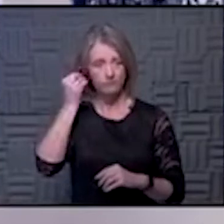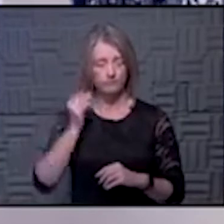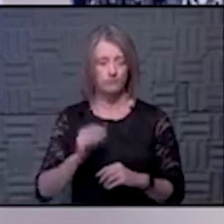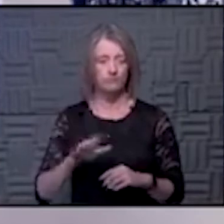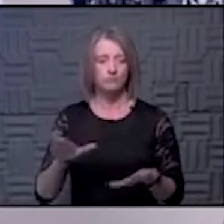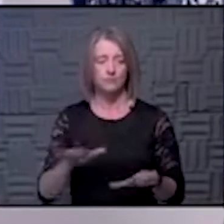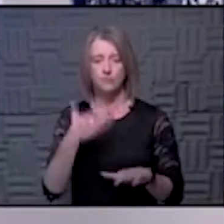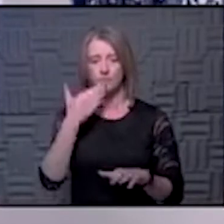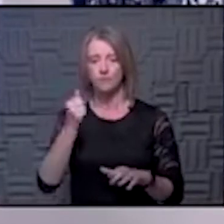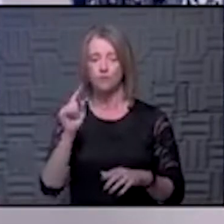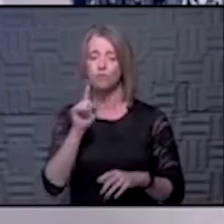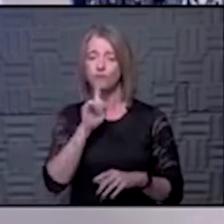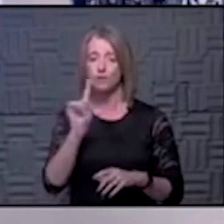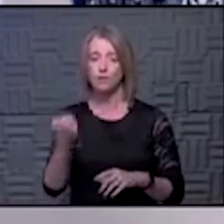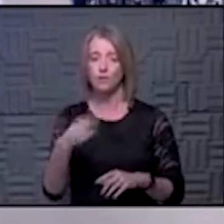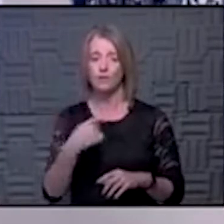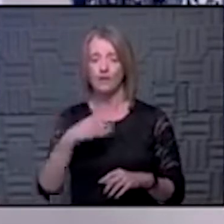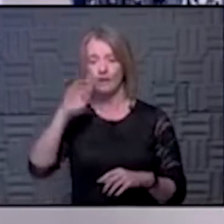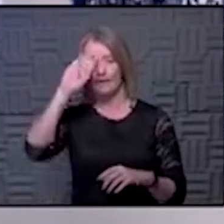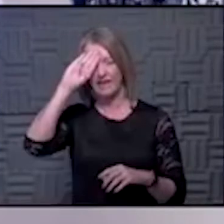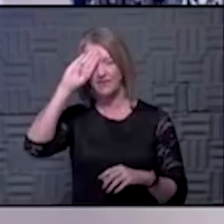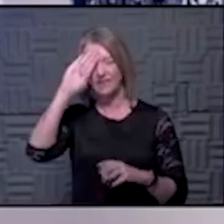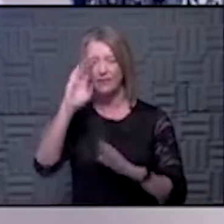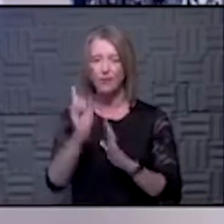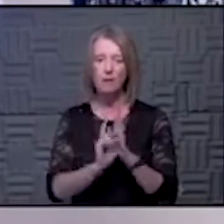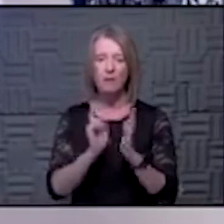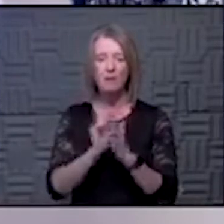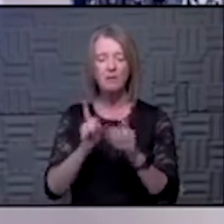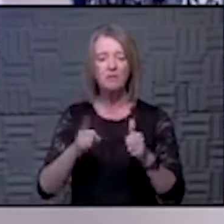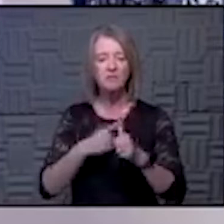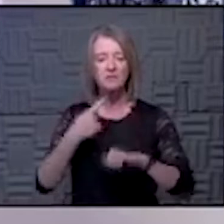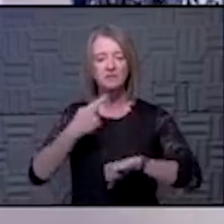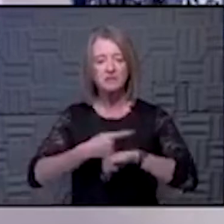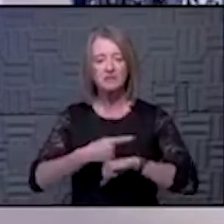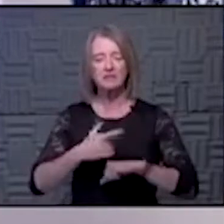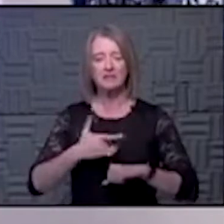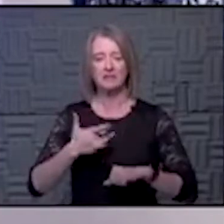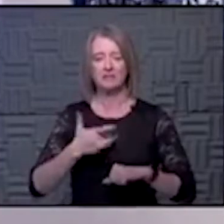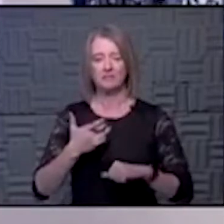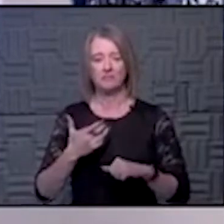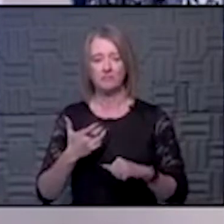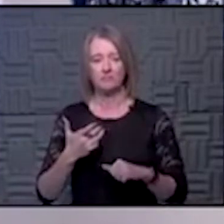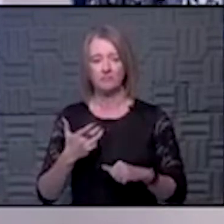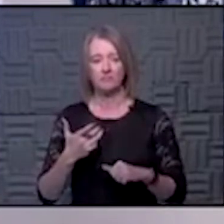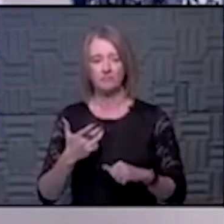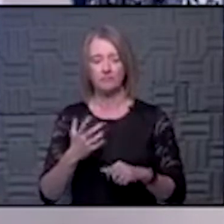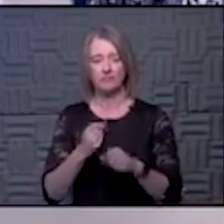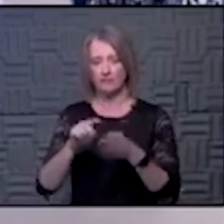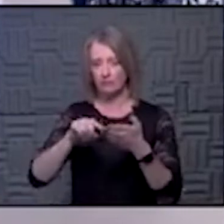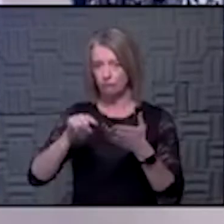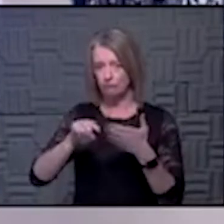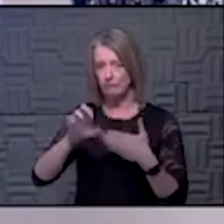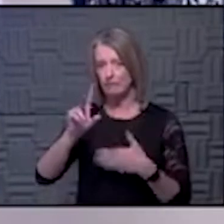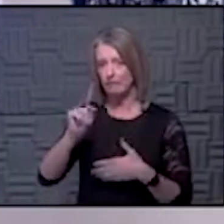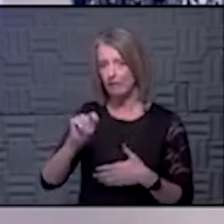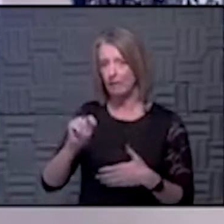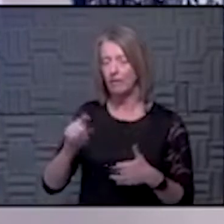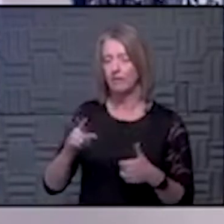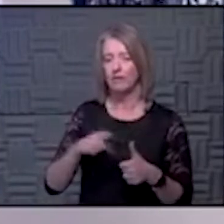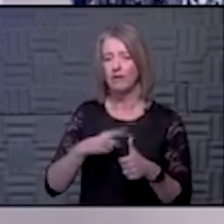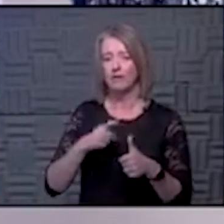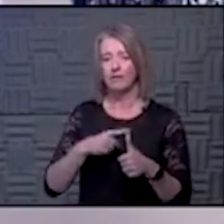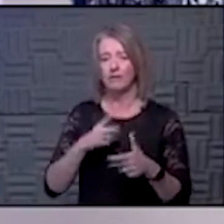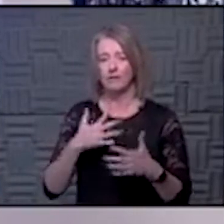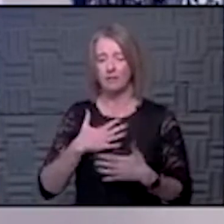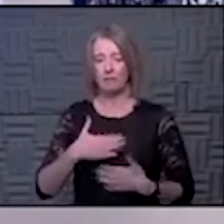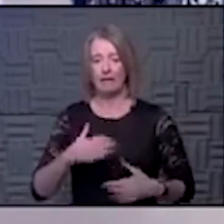I really only had a fever for about an hour on the first day, and that's what kind of got me to get checked out. And then it's just been